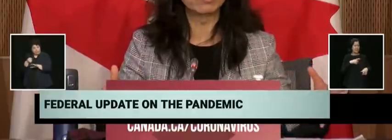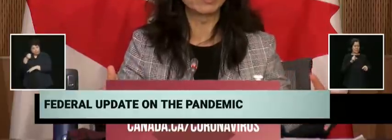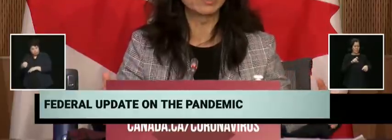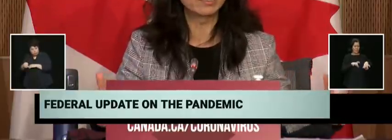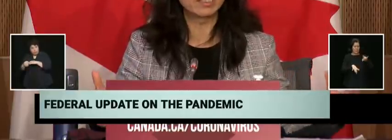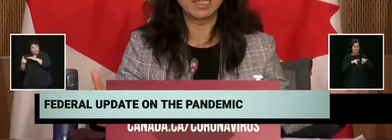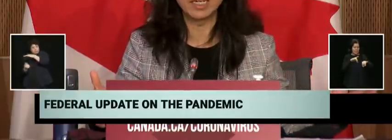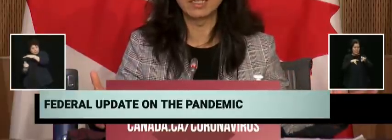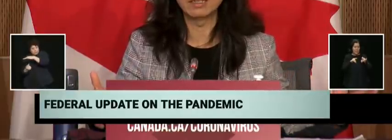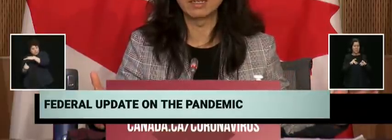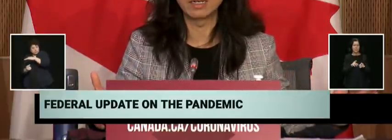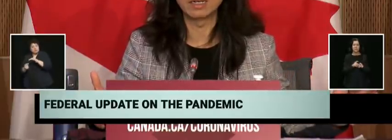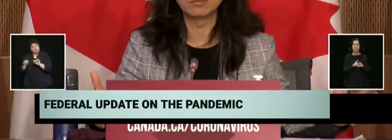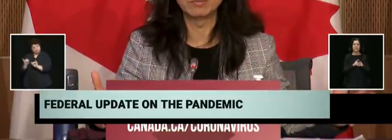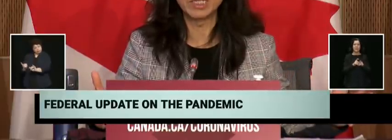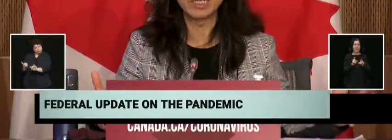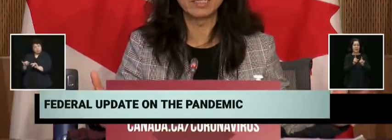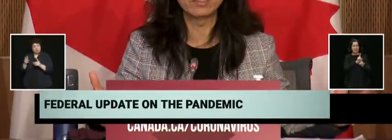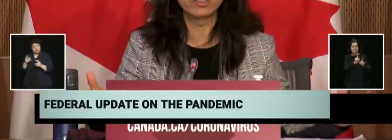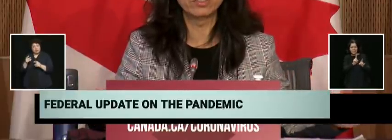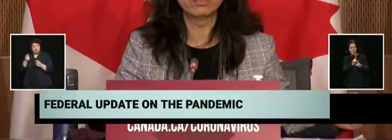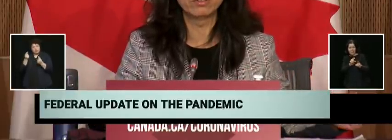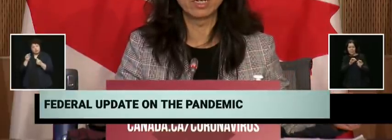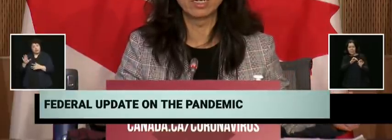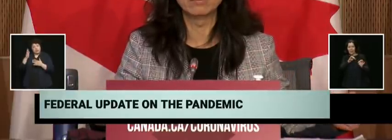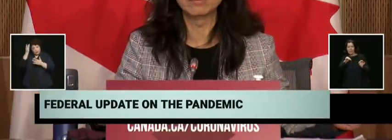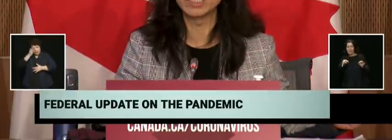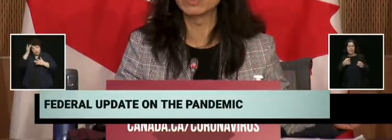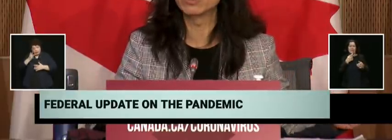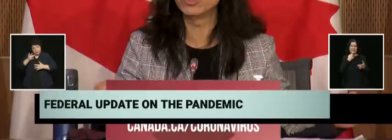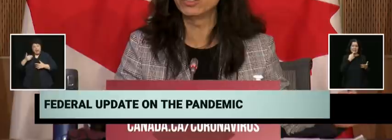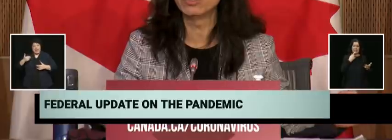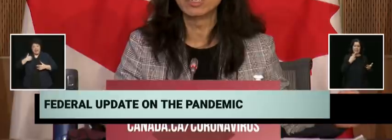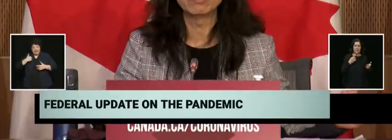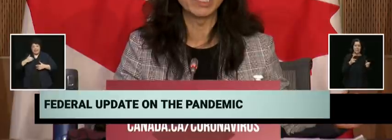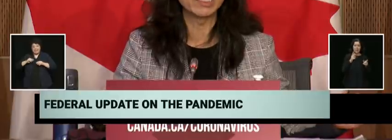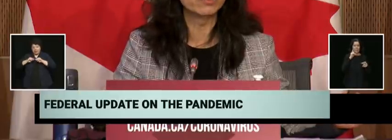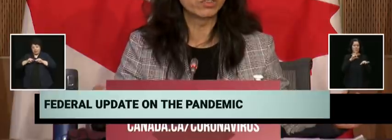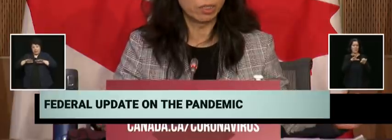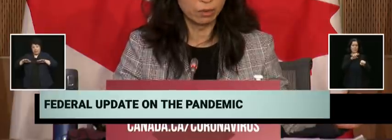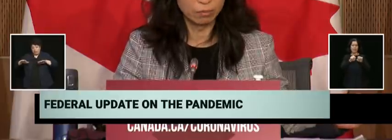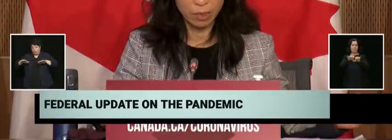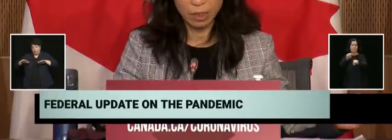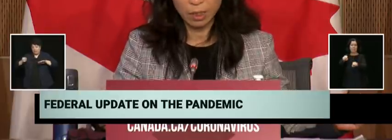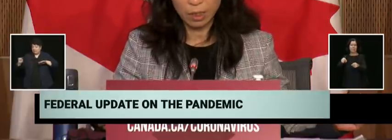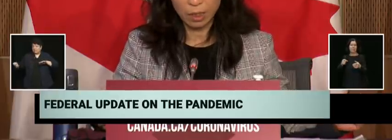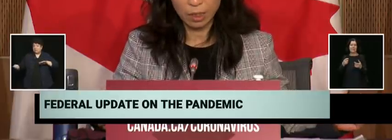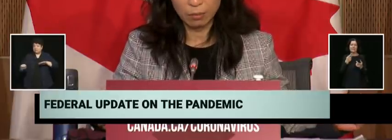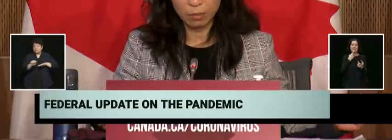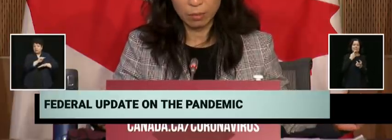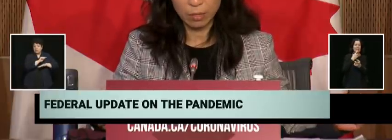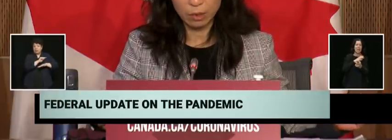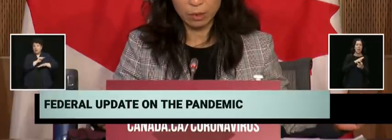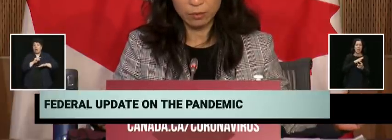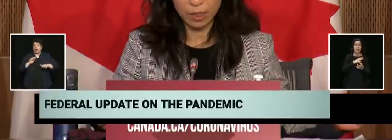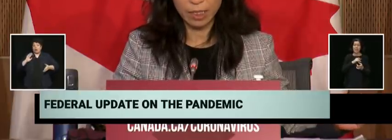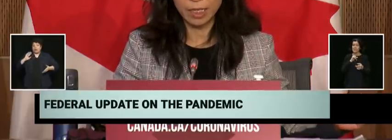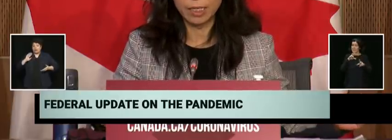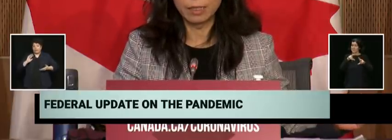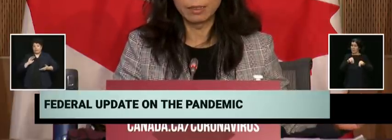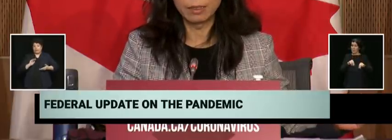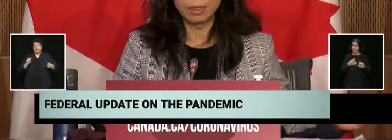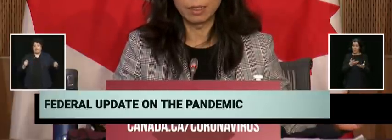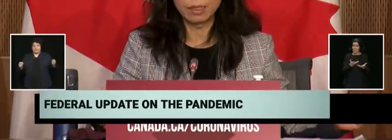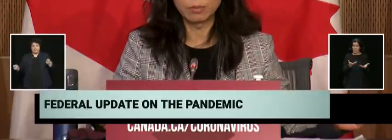your outbreaks and begin to be able to manage them. You've seen